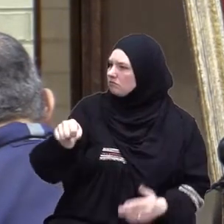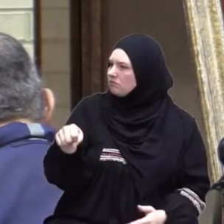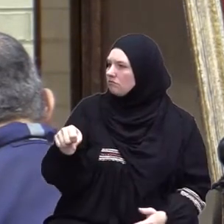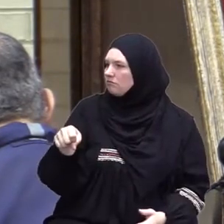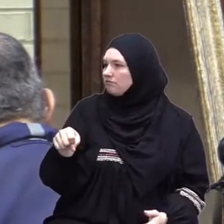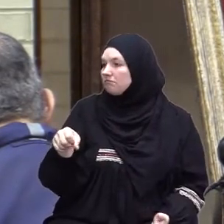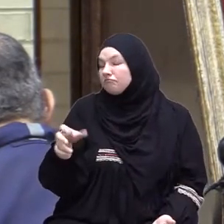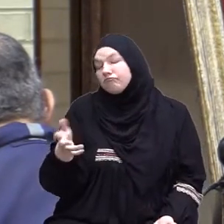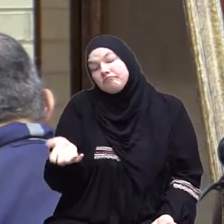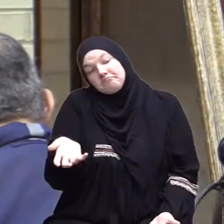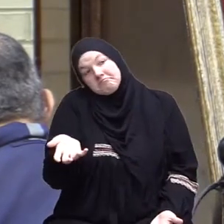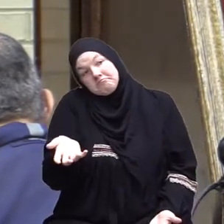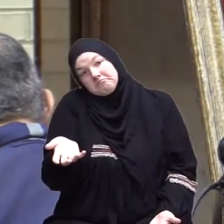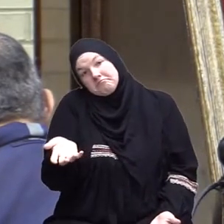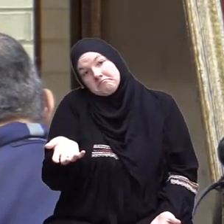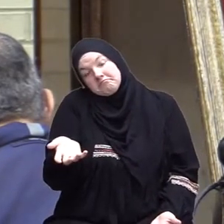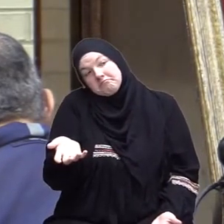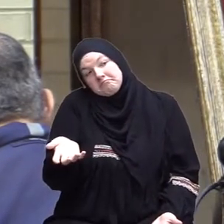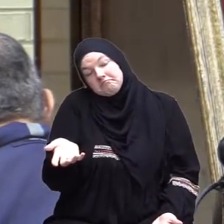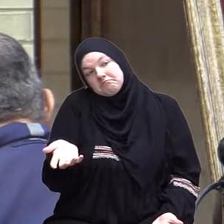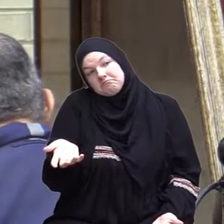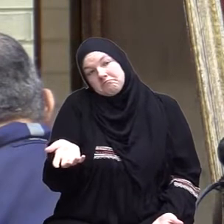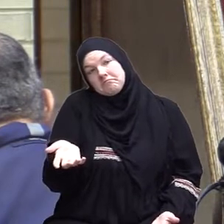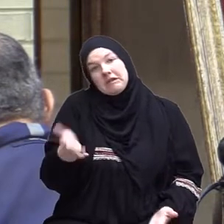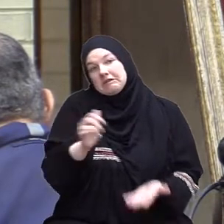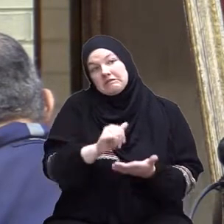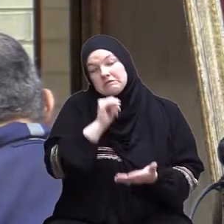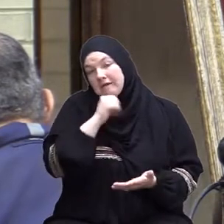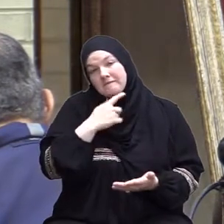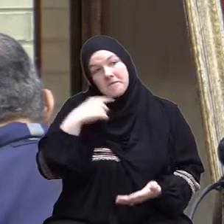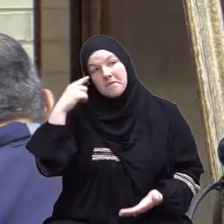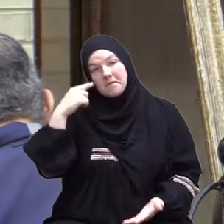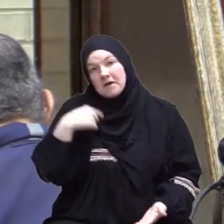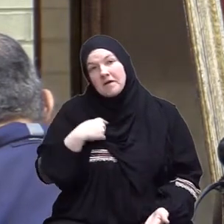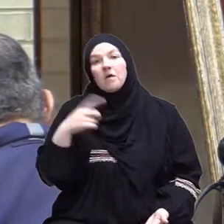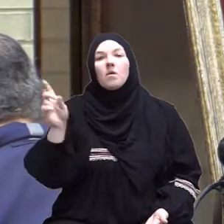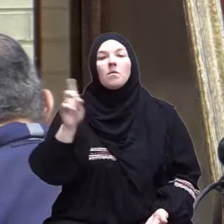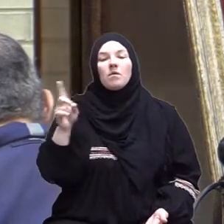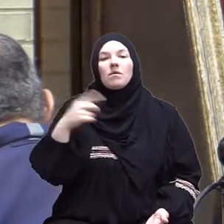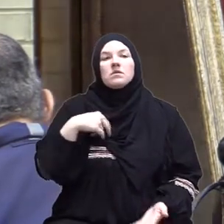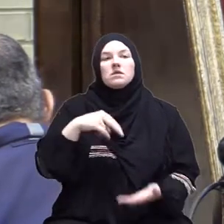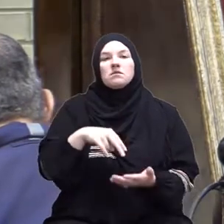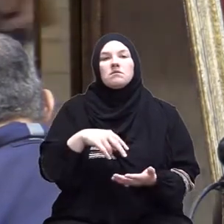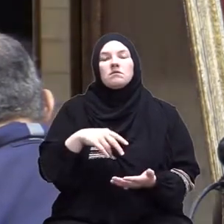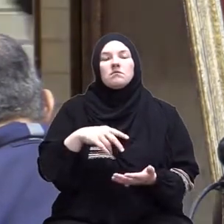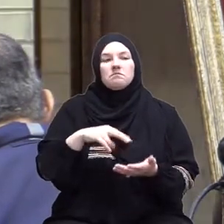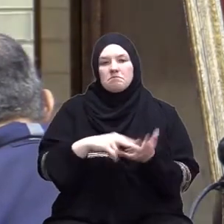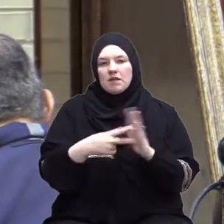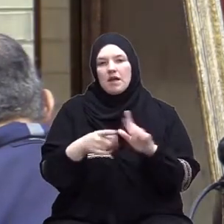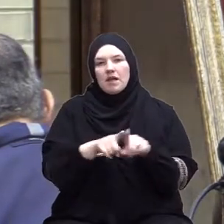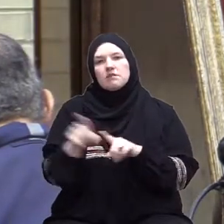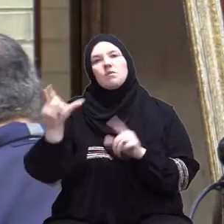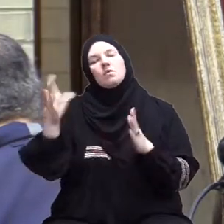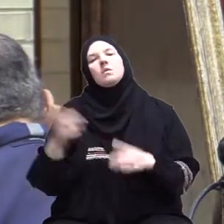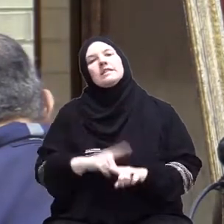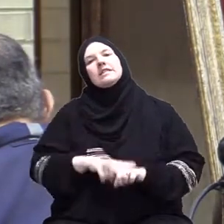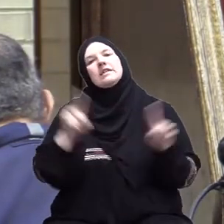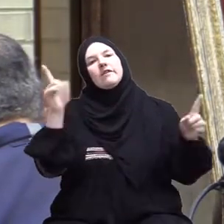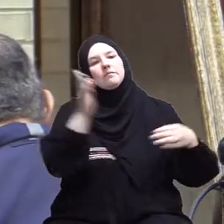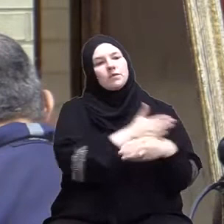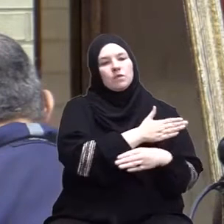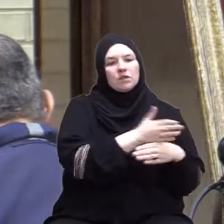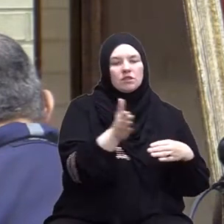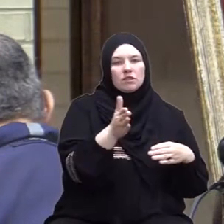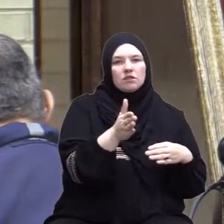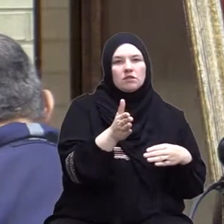Not necessarily. So where do we stand as Muslims in terms of what is different between the